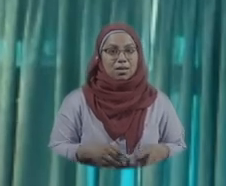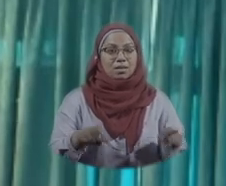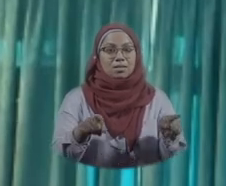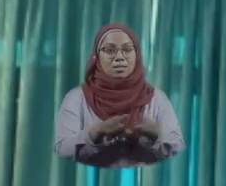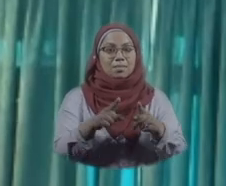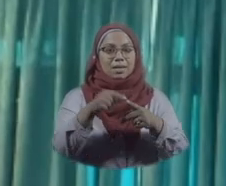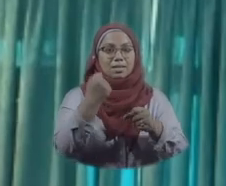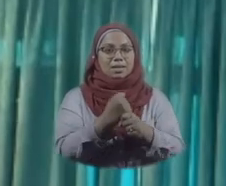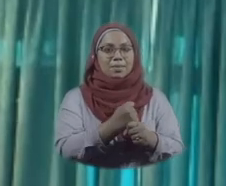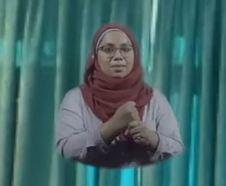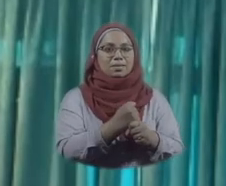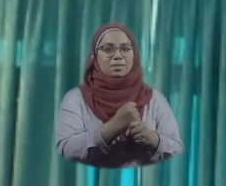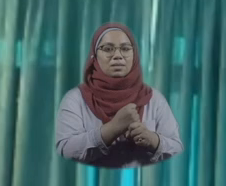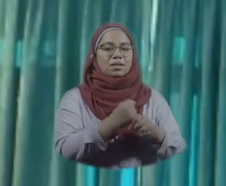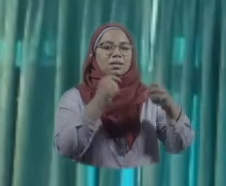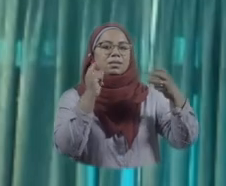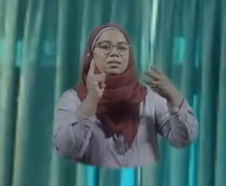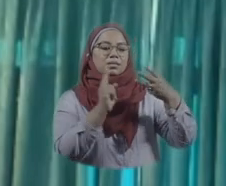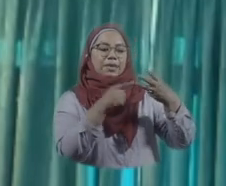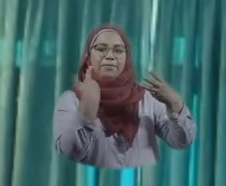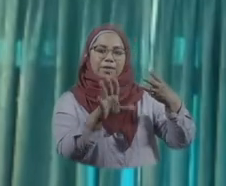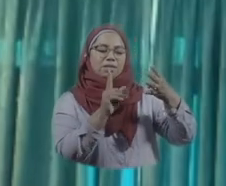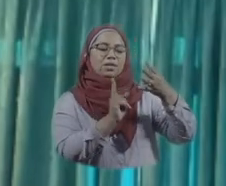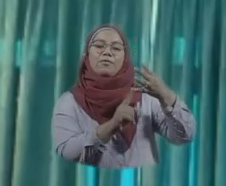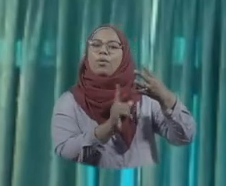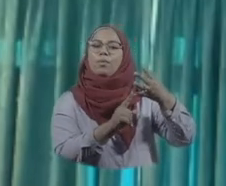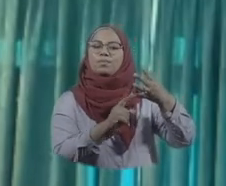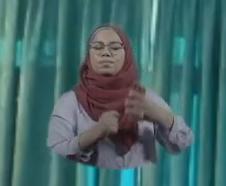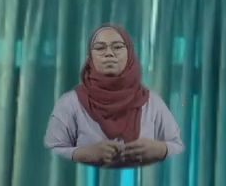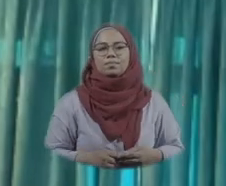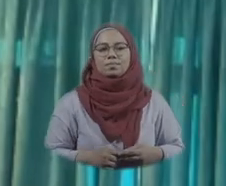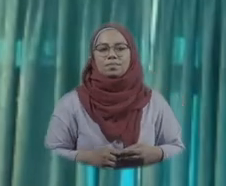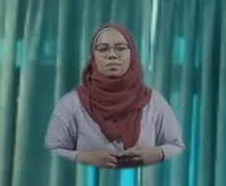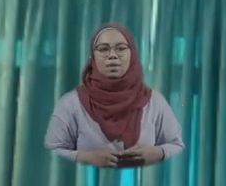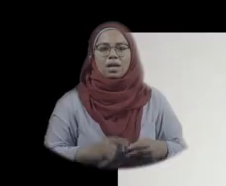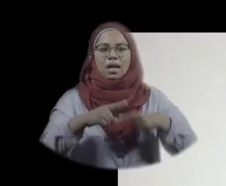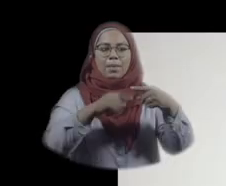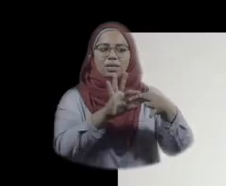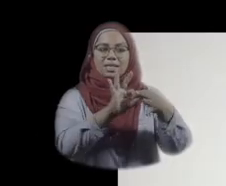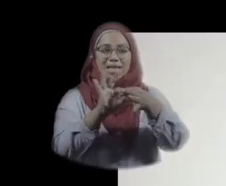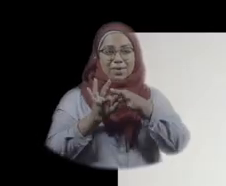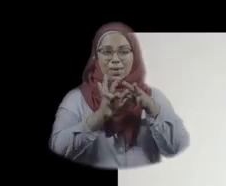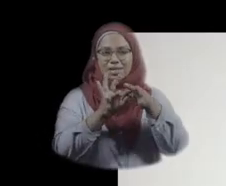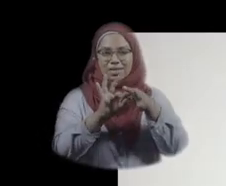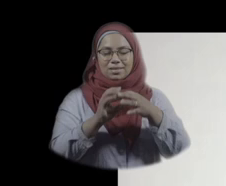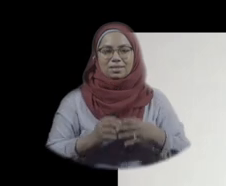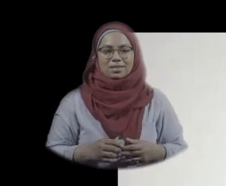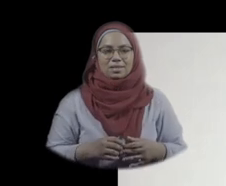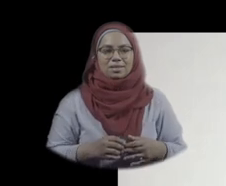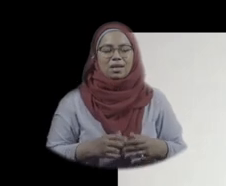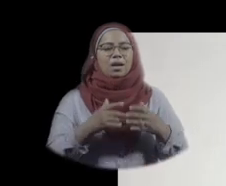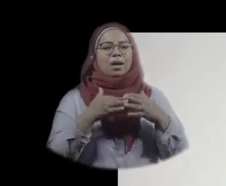hope. And that sums up episode 3, and hinga do episode 4 yedama dengo thi networking